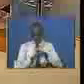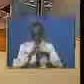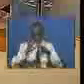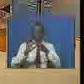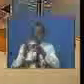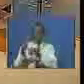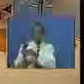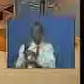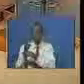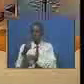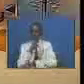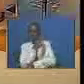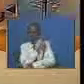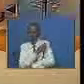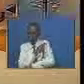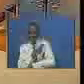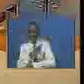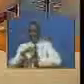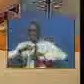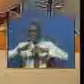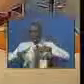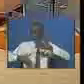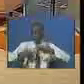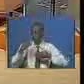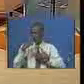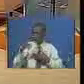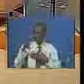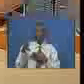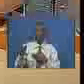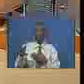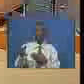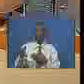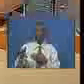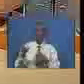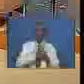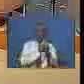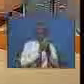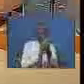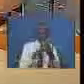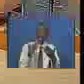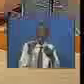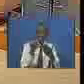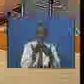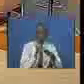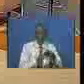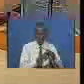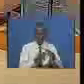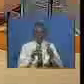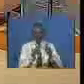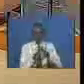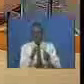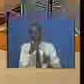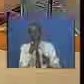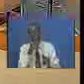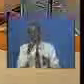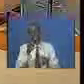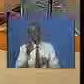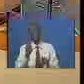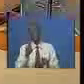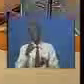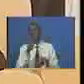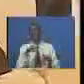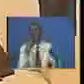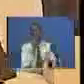Dr. Chosky happy to see you. Grace thank you for getting time to be with us and Fred always a pleasure